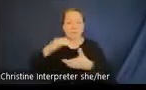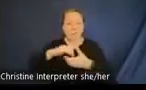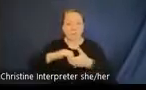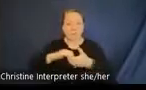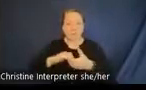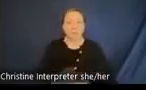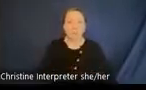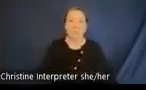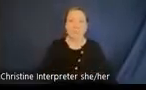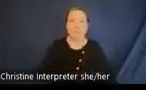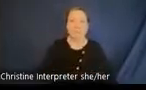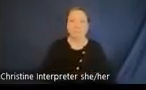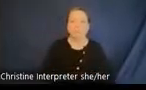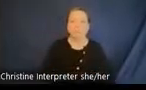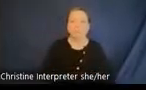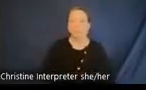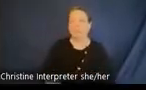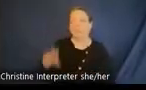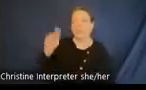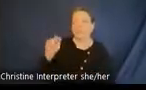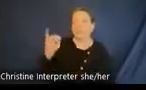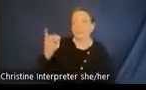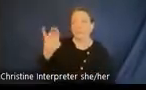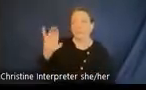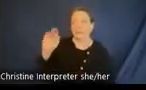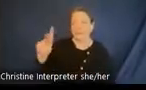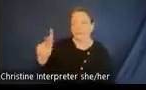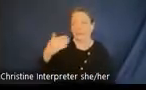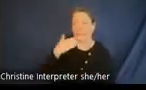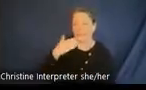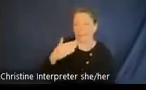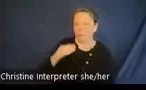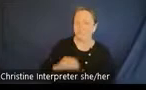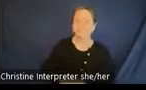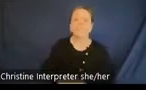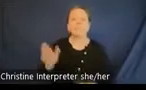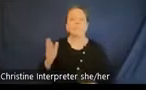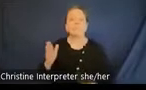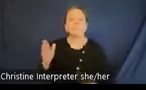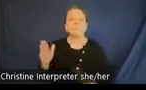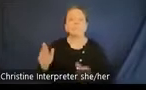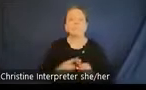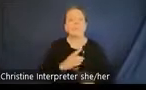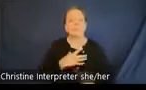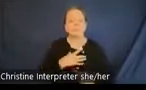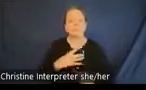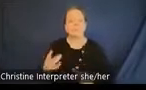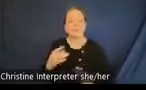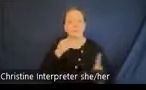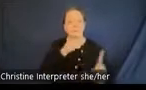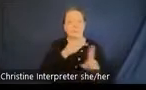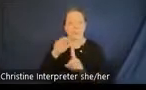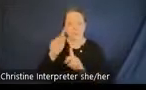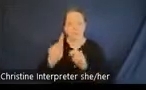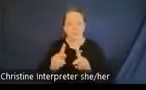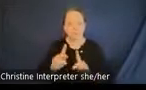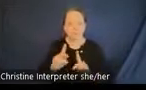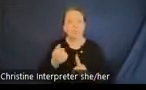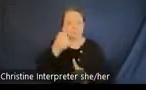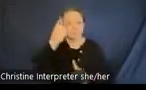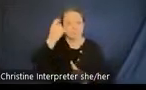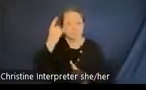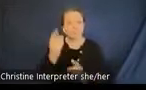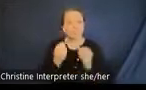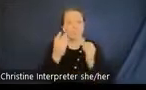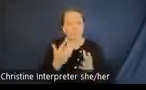Thanks, Adam. I'm going to get David in just a moment. If I could just remind everybody, we know there's a lot of important issues that everybody